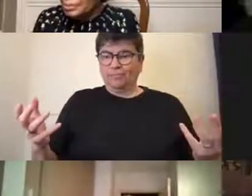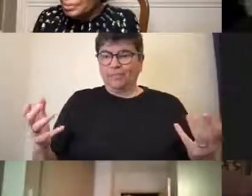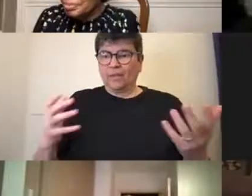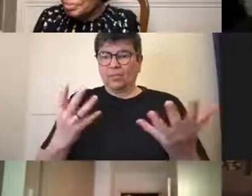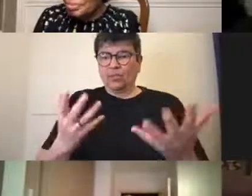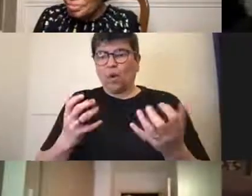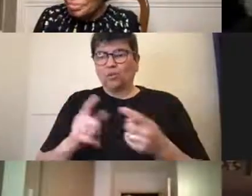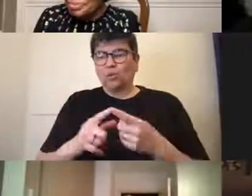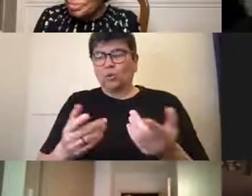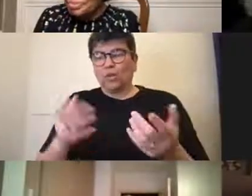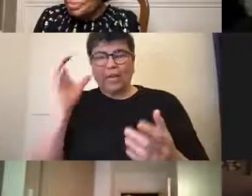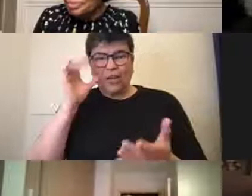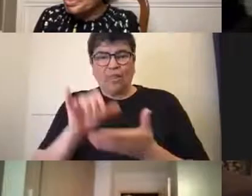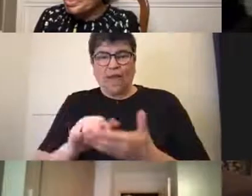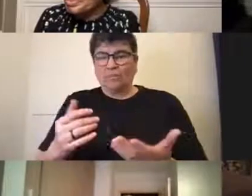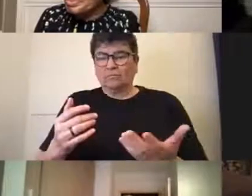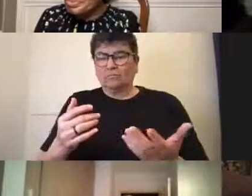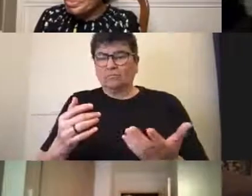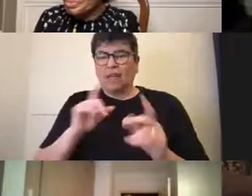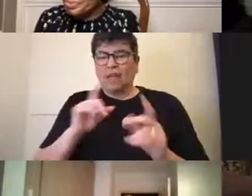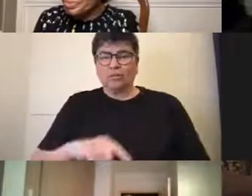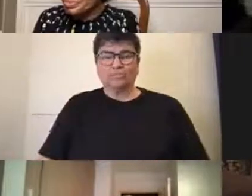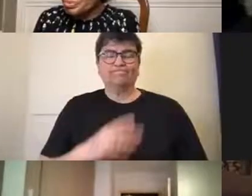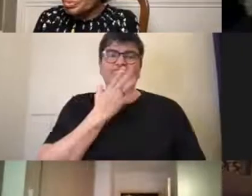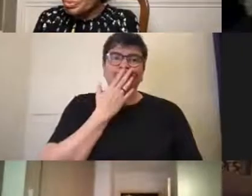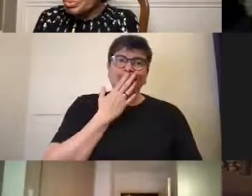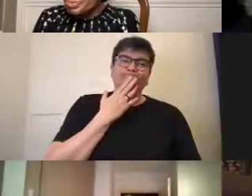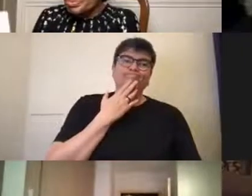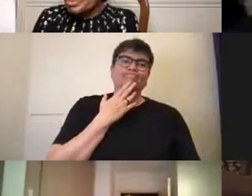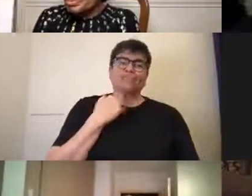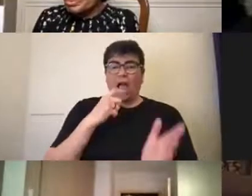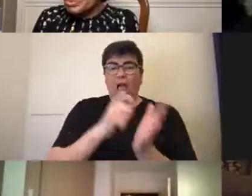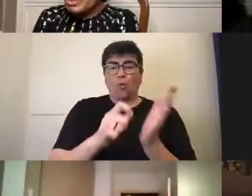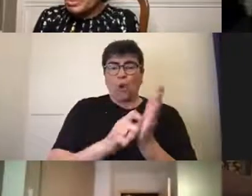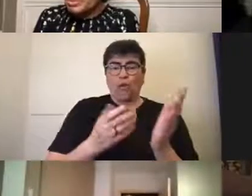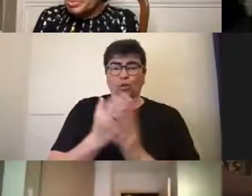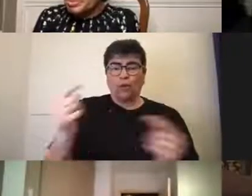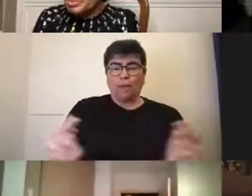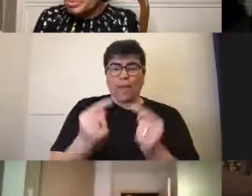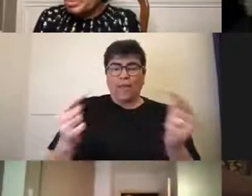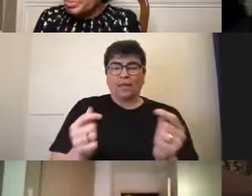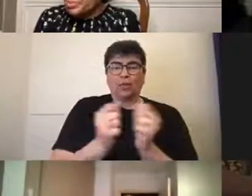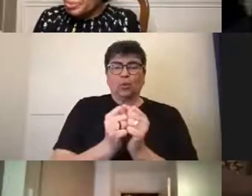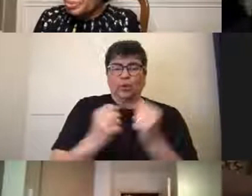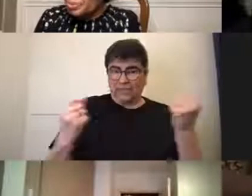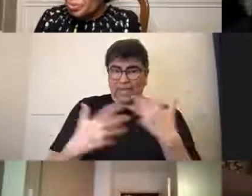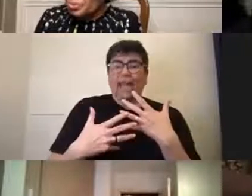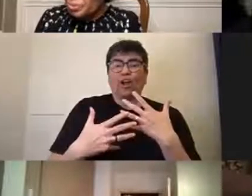wanted to hear that answer. I write through the pain with scared.